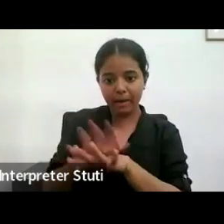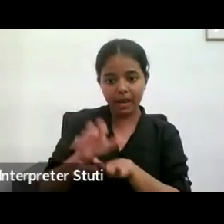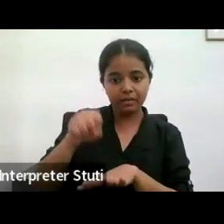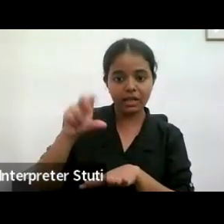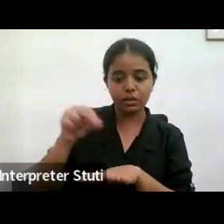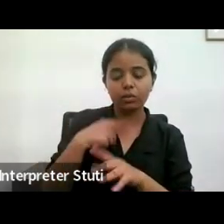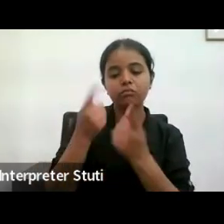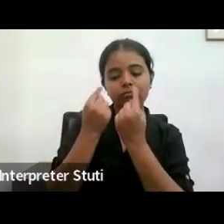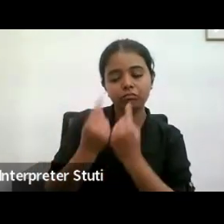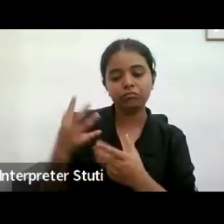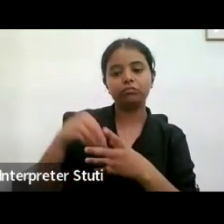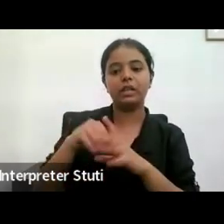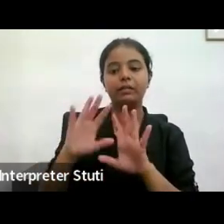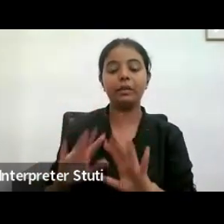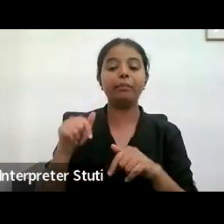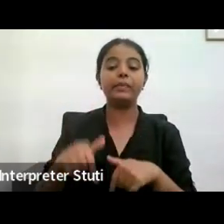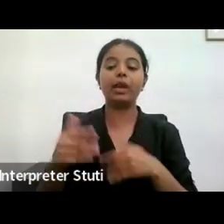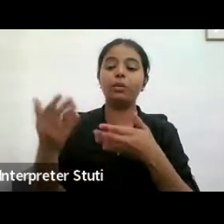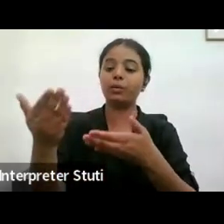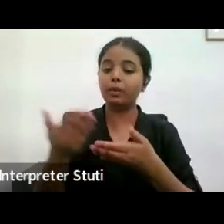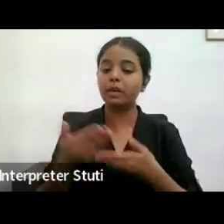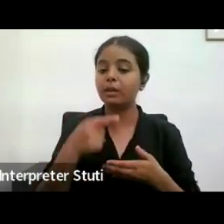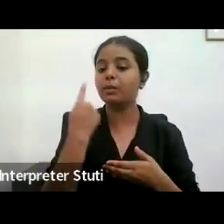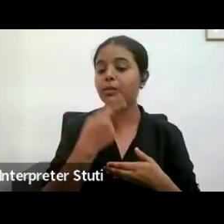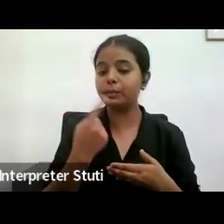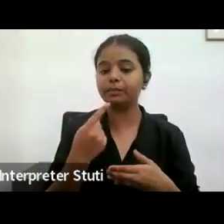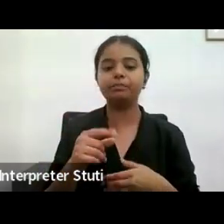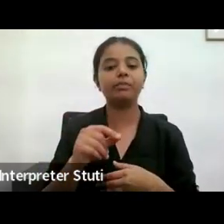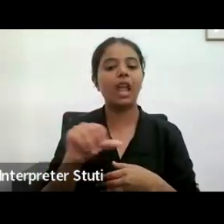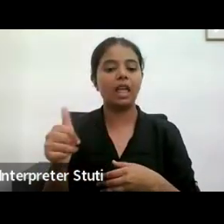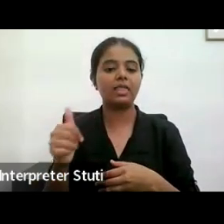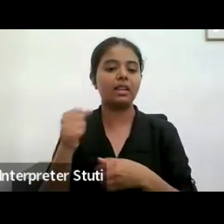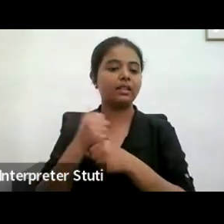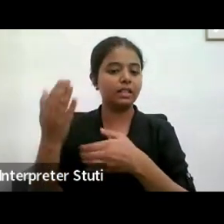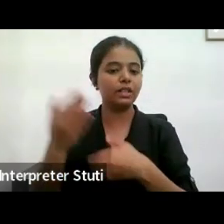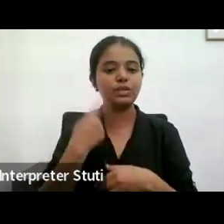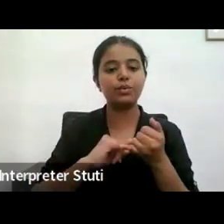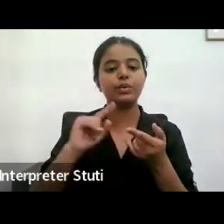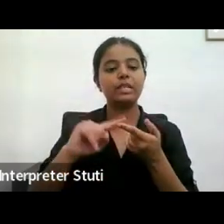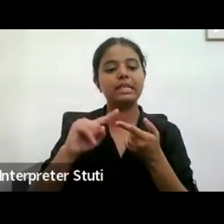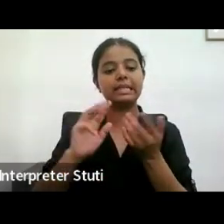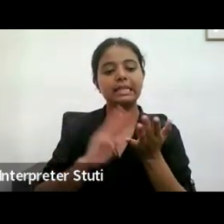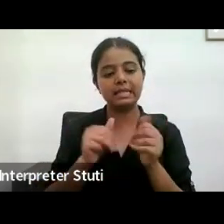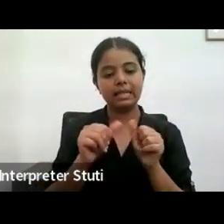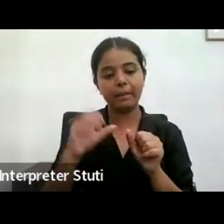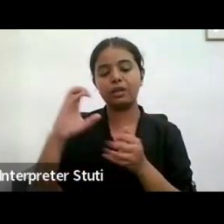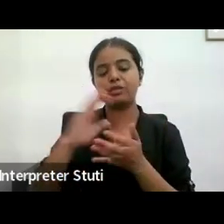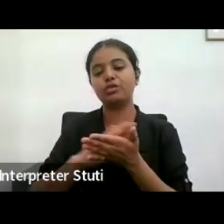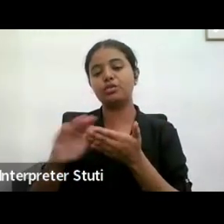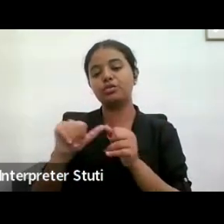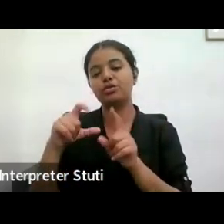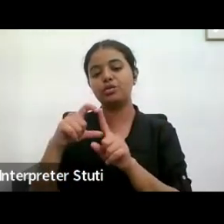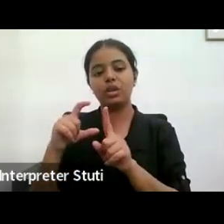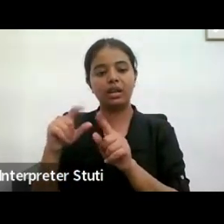I'm also now going to welcome another guest, Seema Chadha. Seema is if you can put